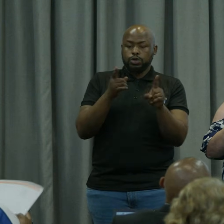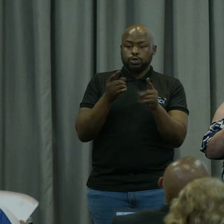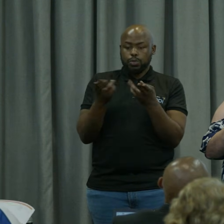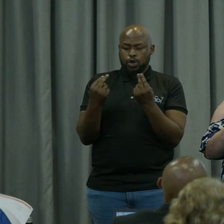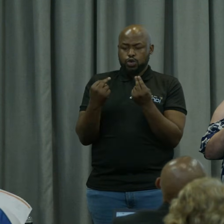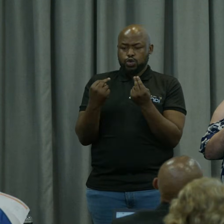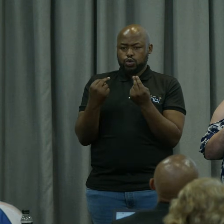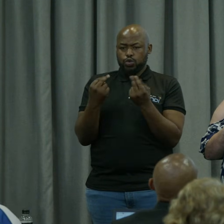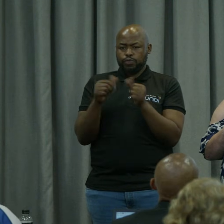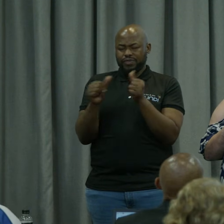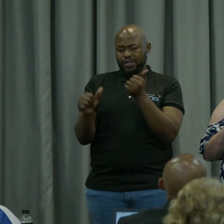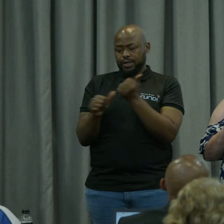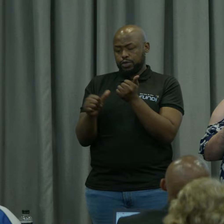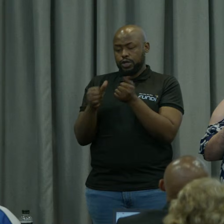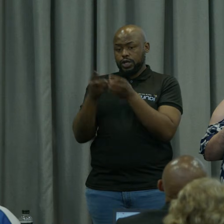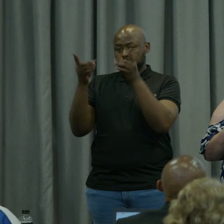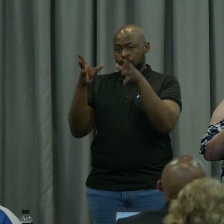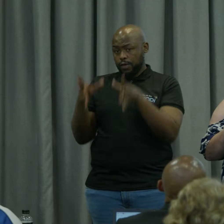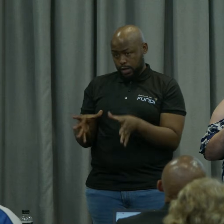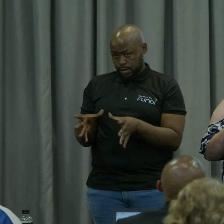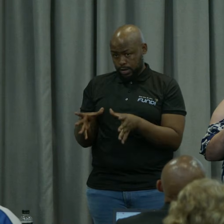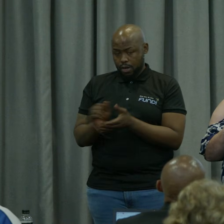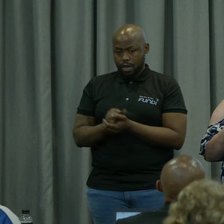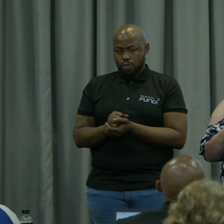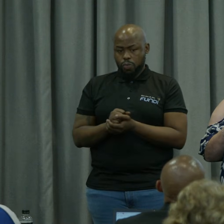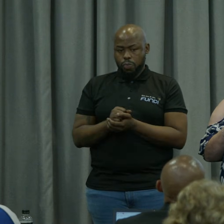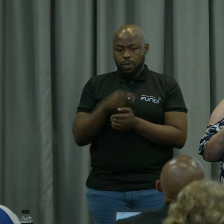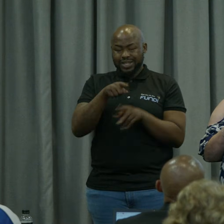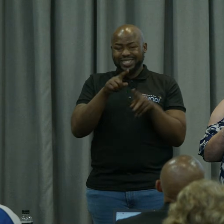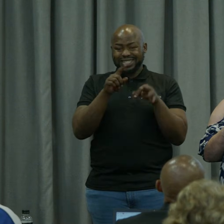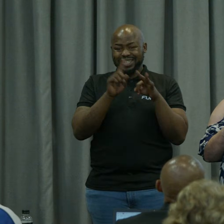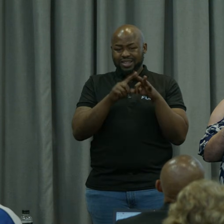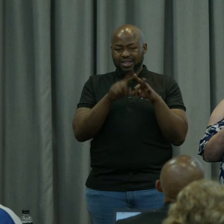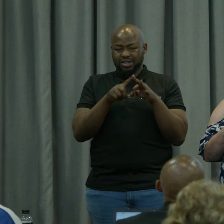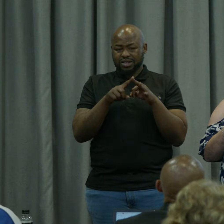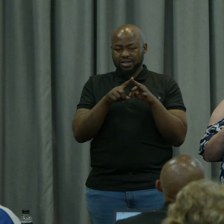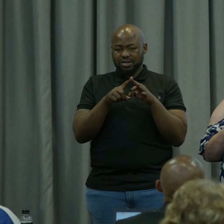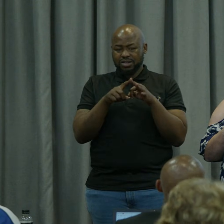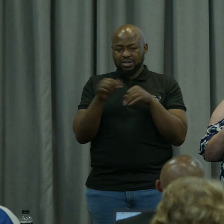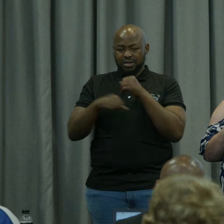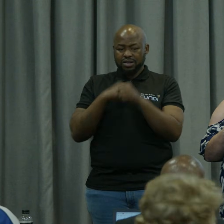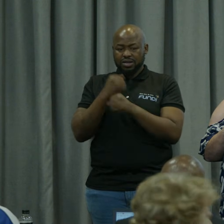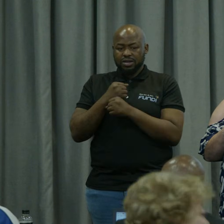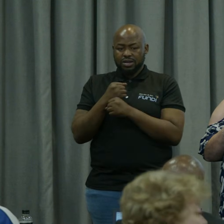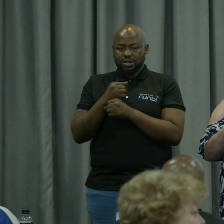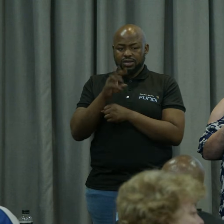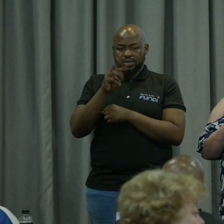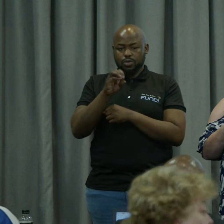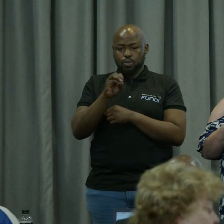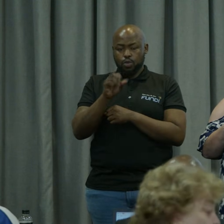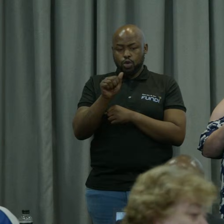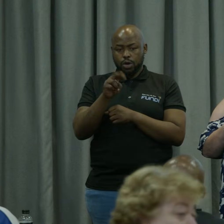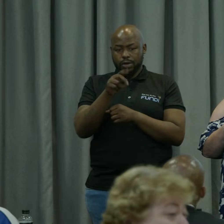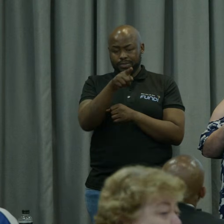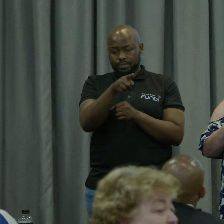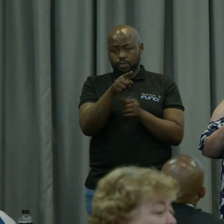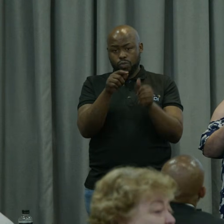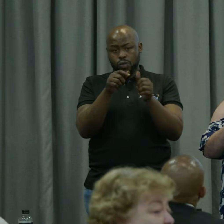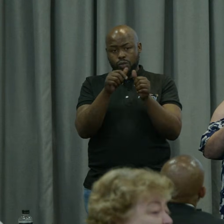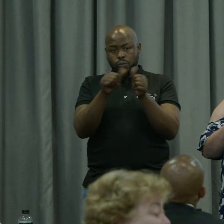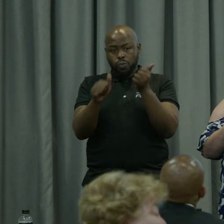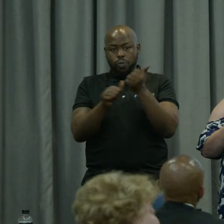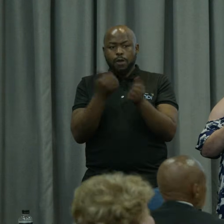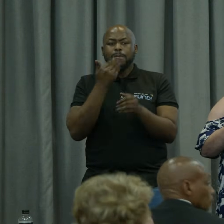Director. I say she's new, but she's actually not new. This is her 3rd year. Moano, this is your 3rd year with me? Yes. So Moano,